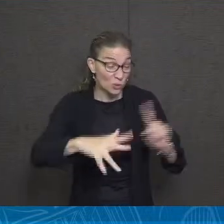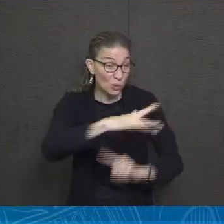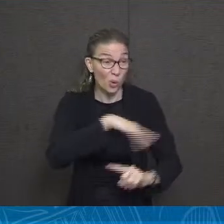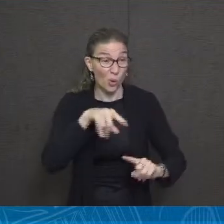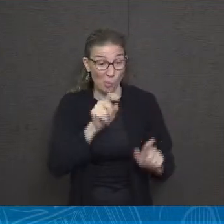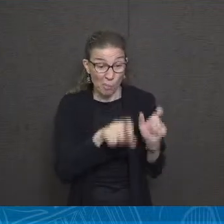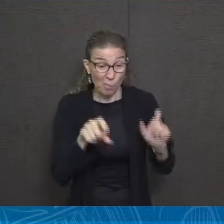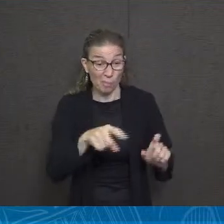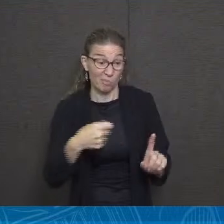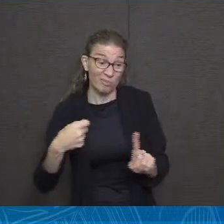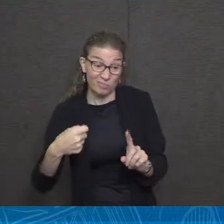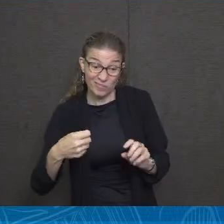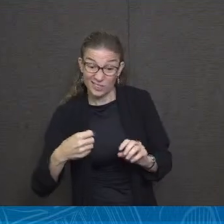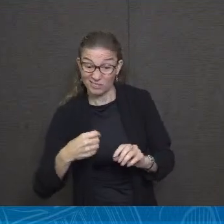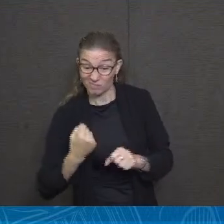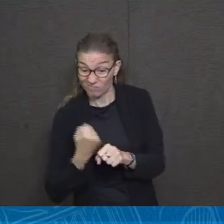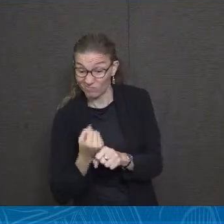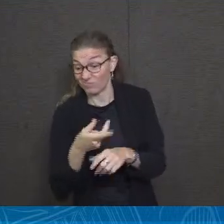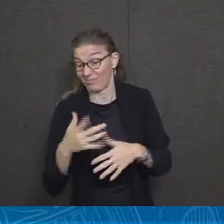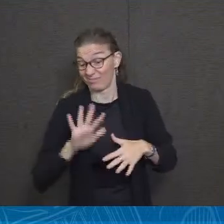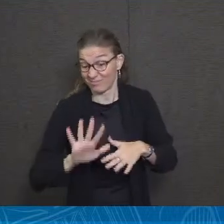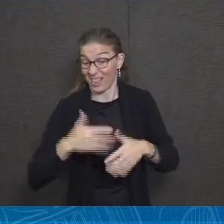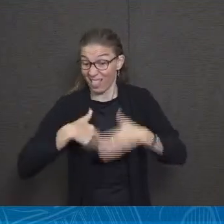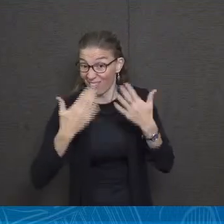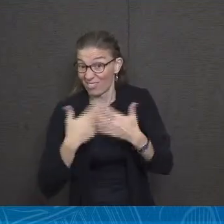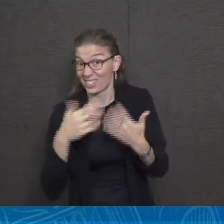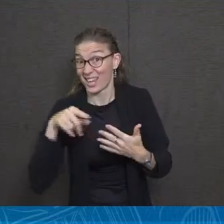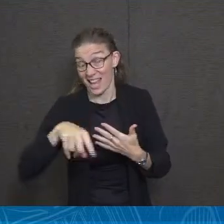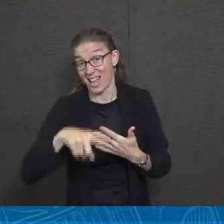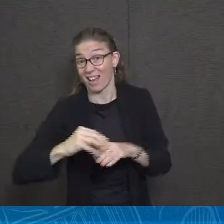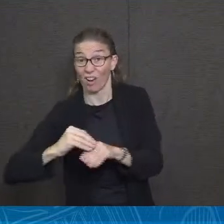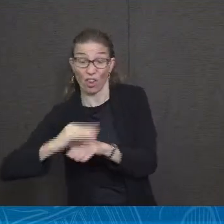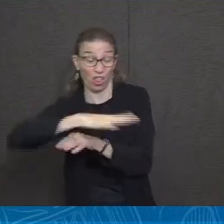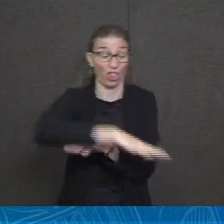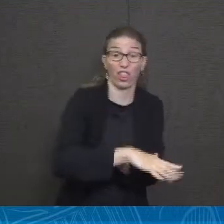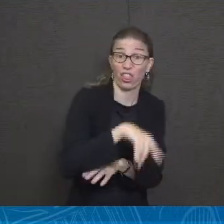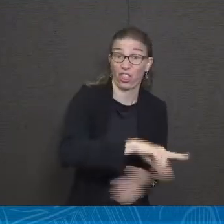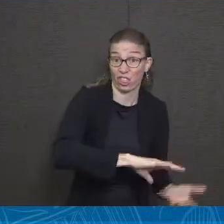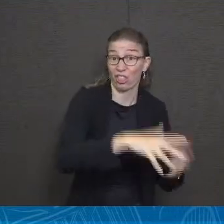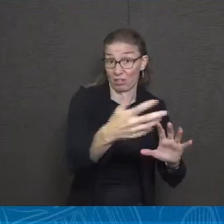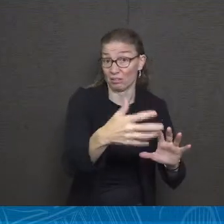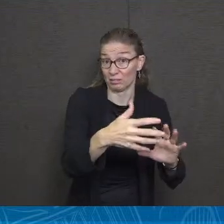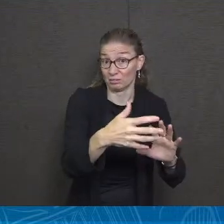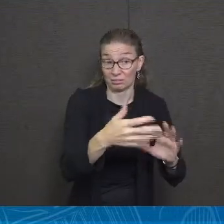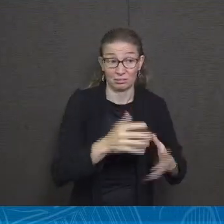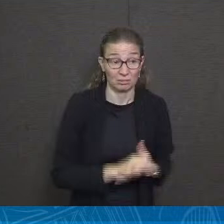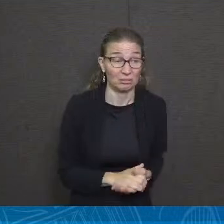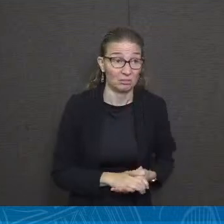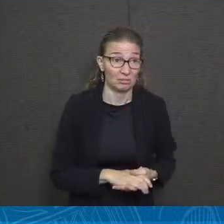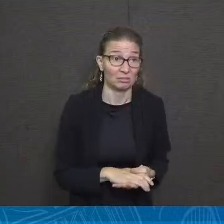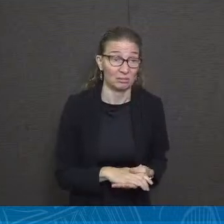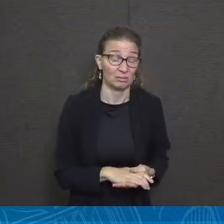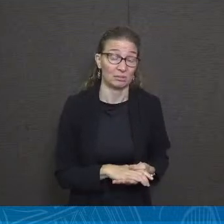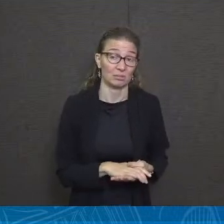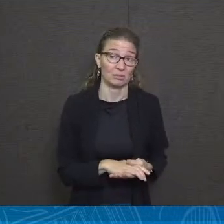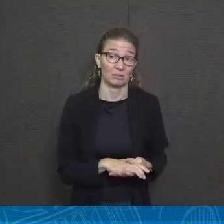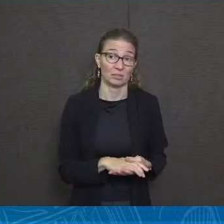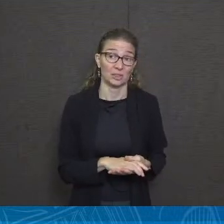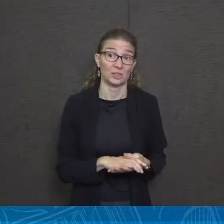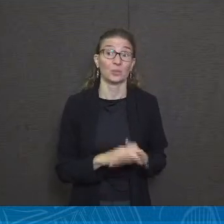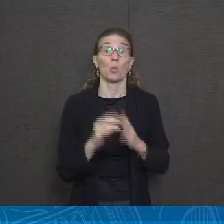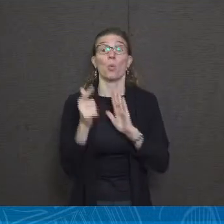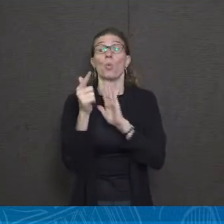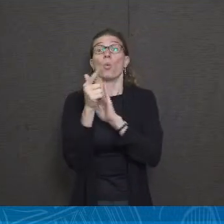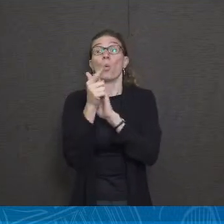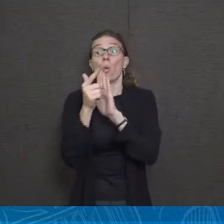So if you have a legal system, which is how you manage your lives, and and a social event like a disaster, law is going to be at